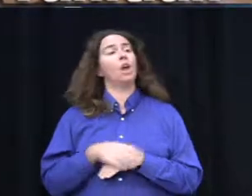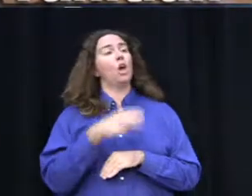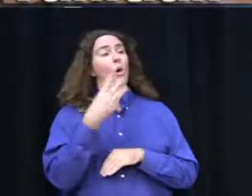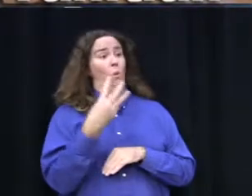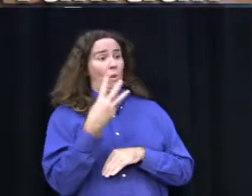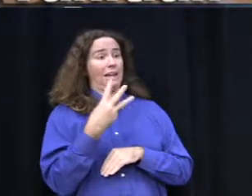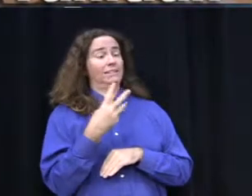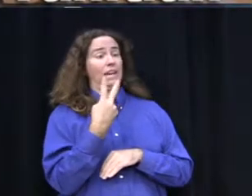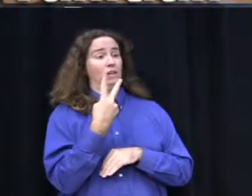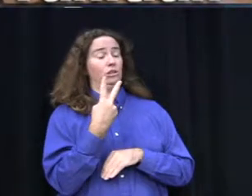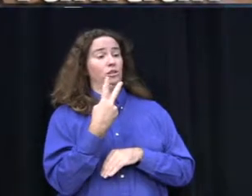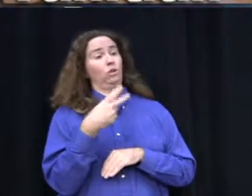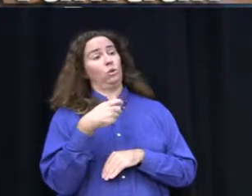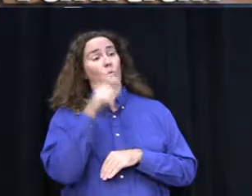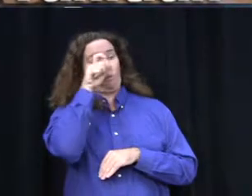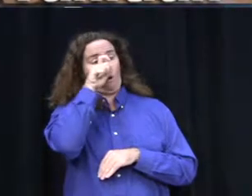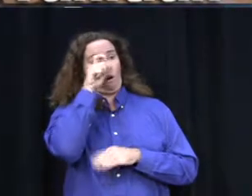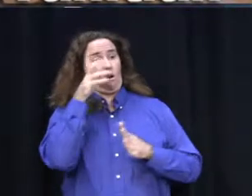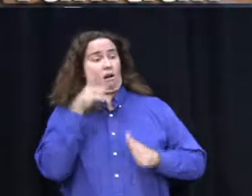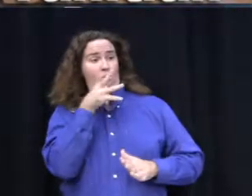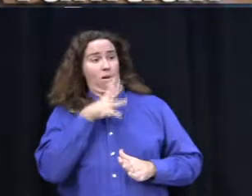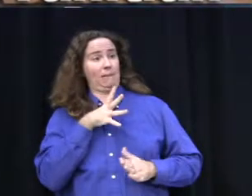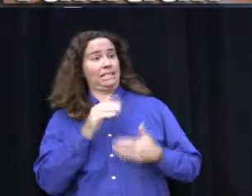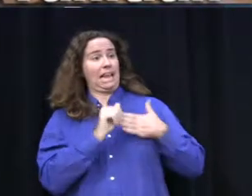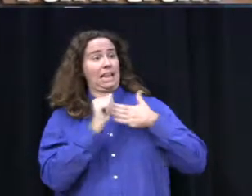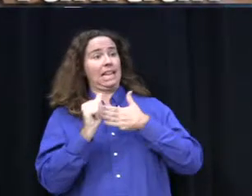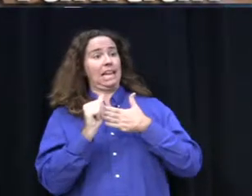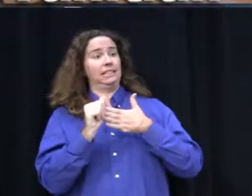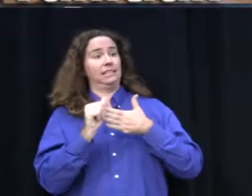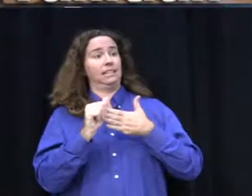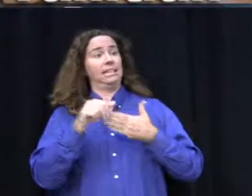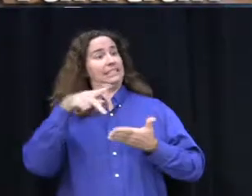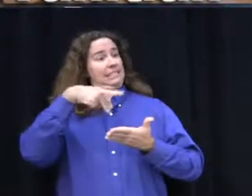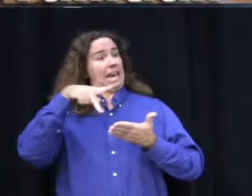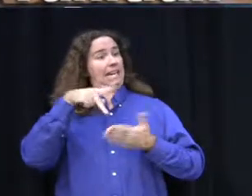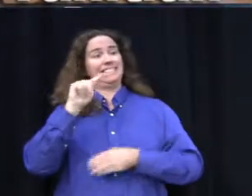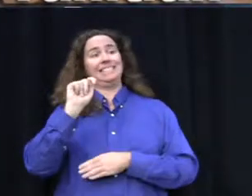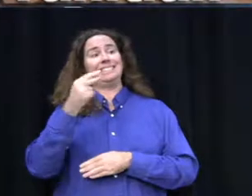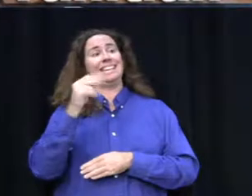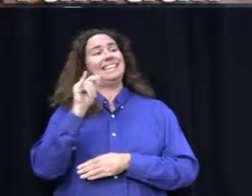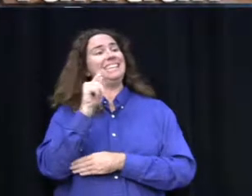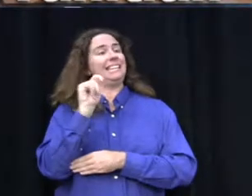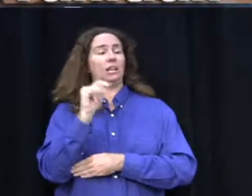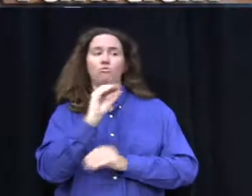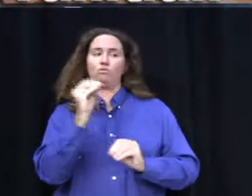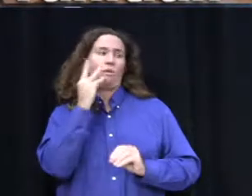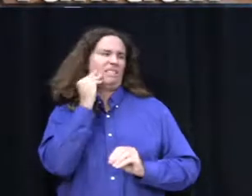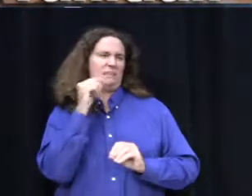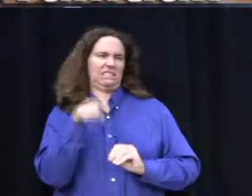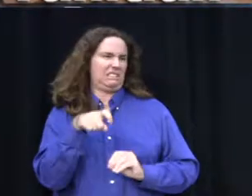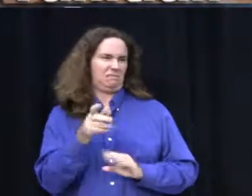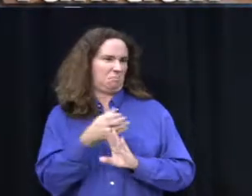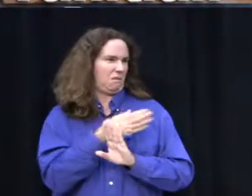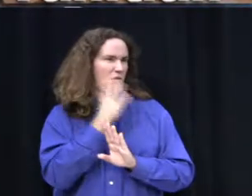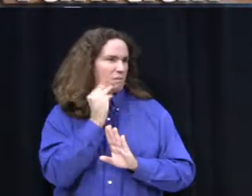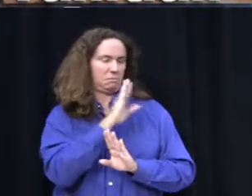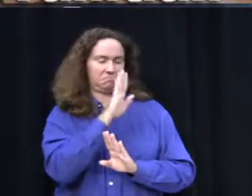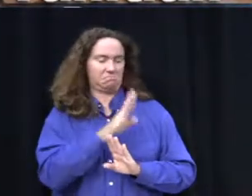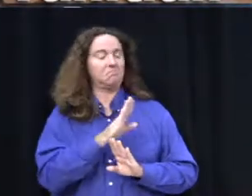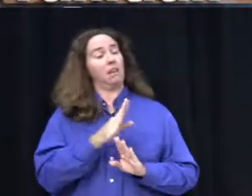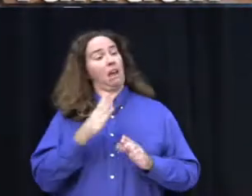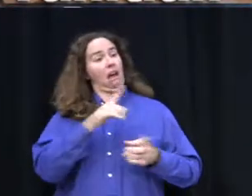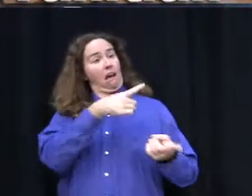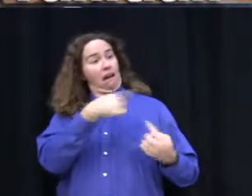Wednesdays, two of our fellow Lady Warhawks will be leading an Ayman Tahitian dance. No experience necessary. Be sure to wear comfortable